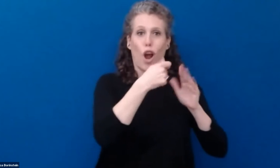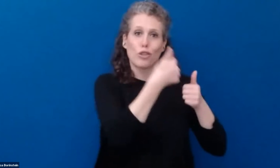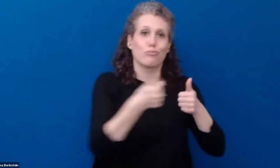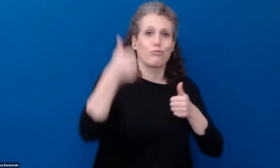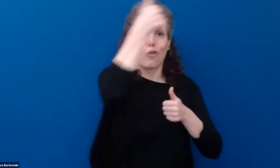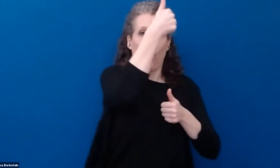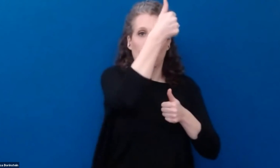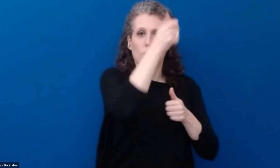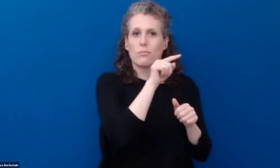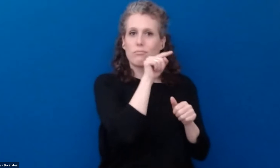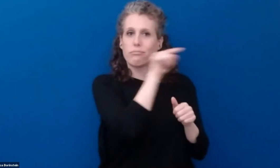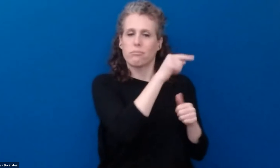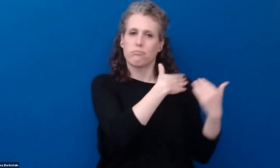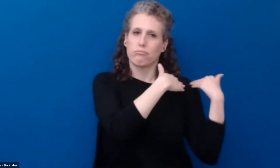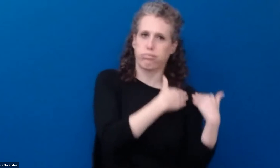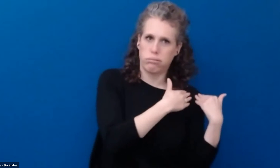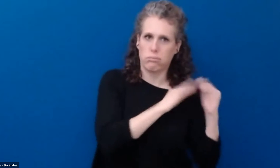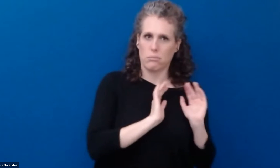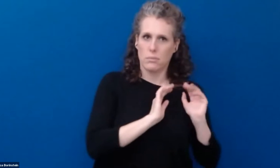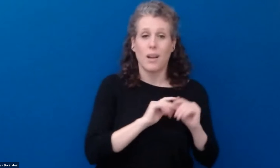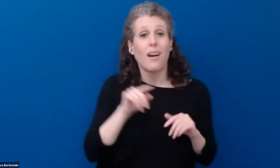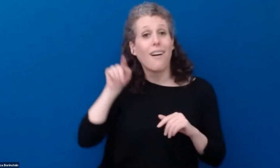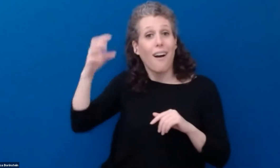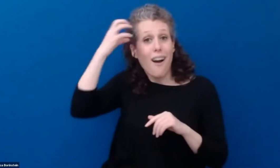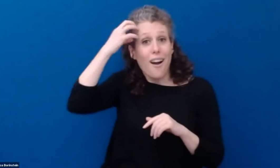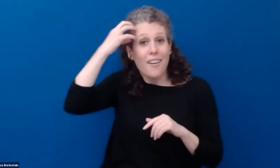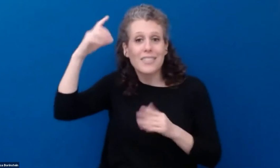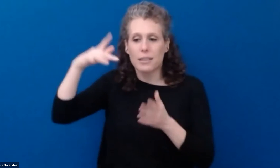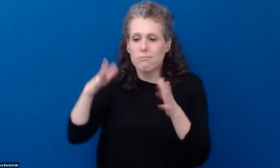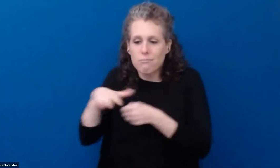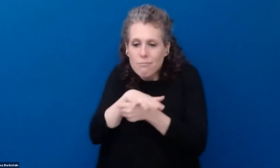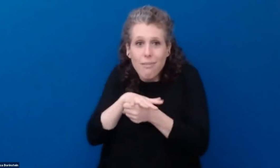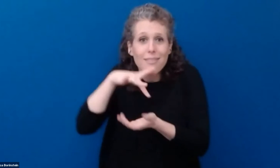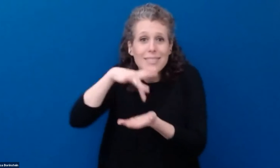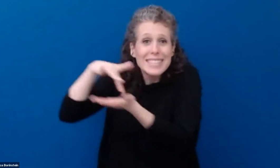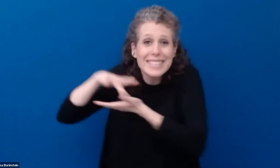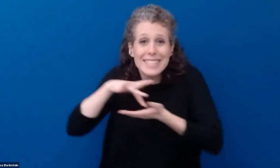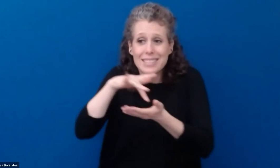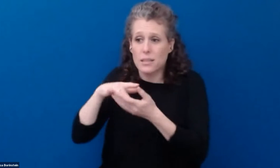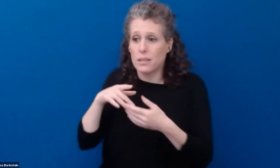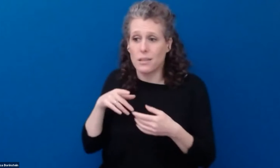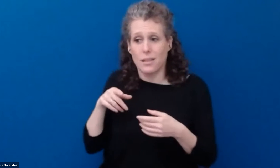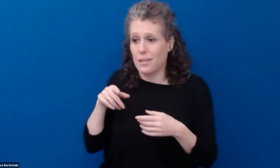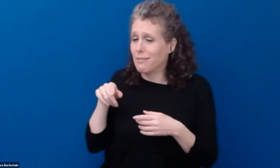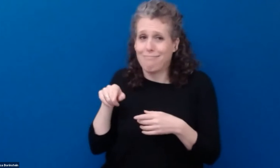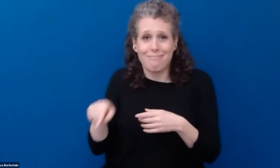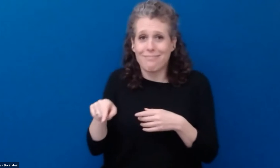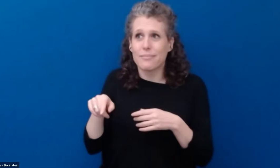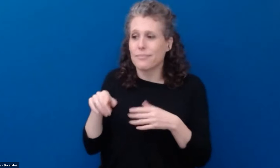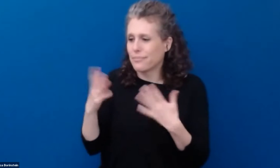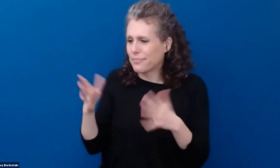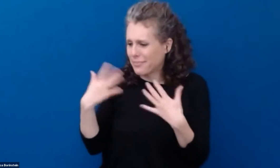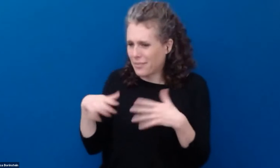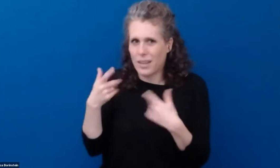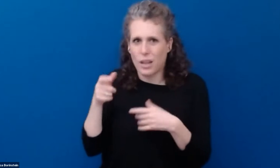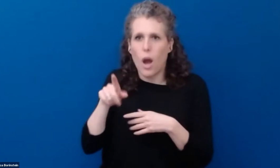at municipalities and stuff like that, many of them don't do their own development. They use offentlig upphandling, whatever that translates